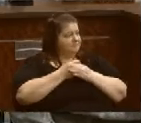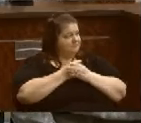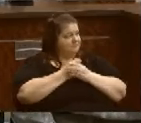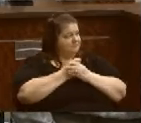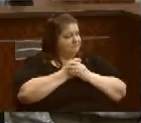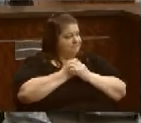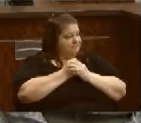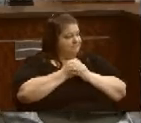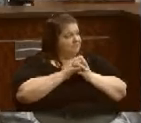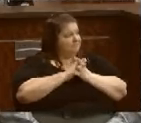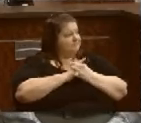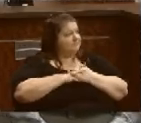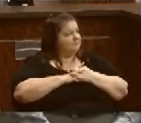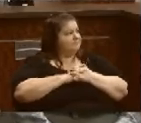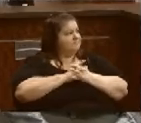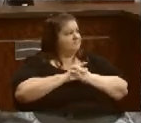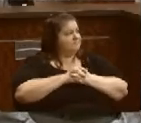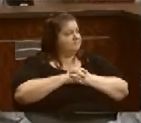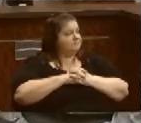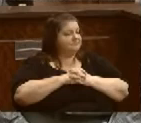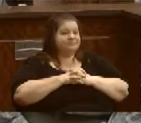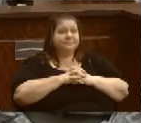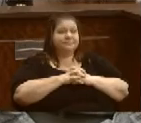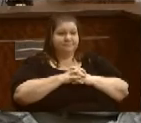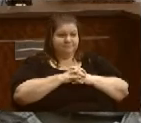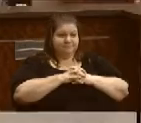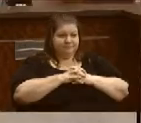Push the button, it'll go green. There you go.